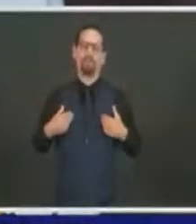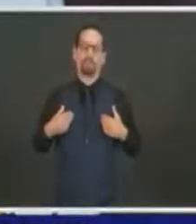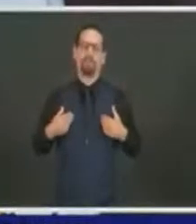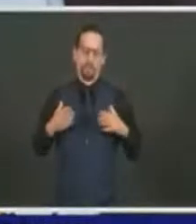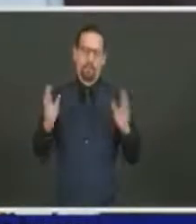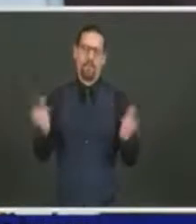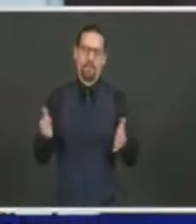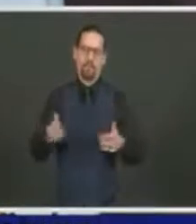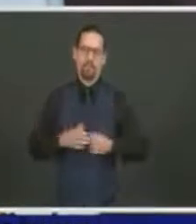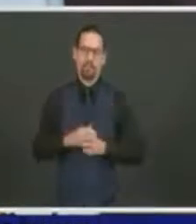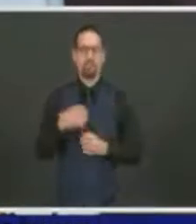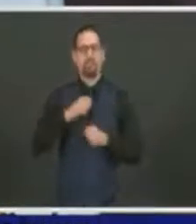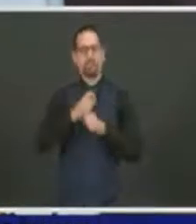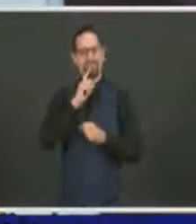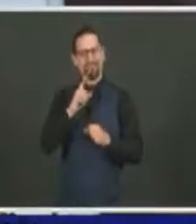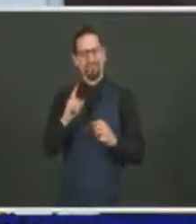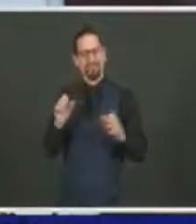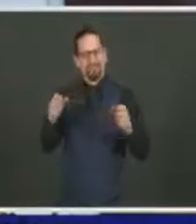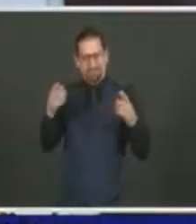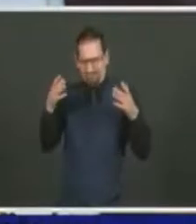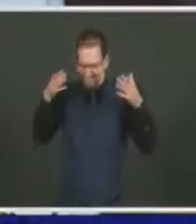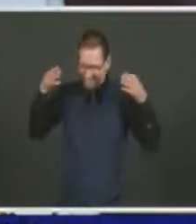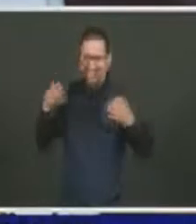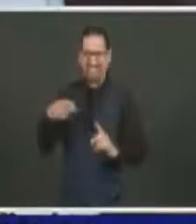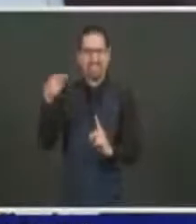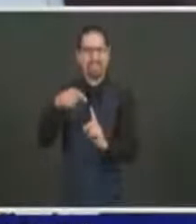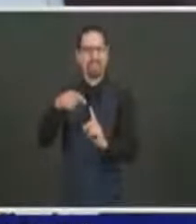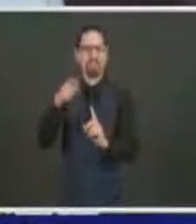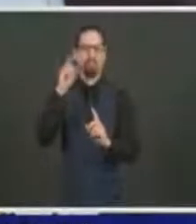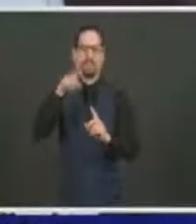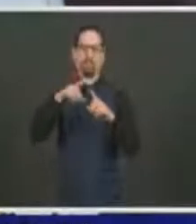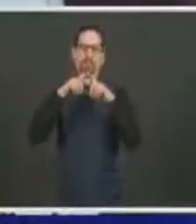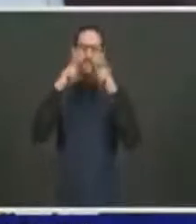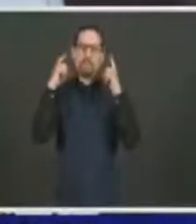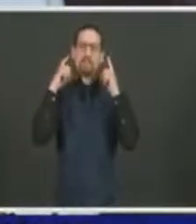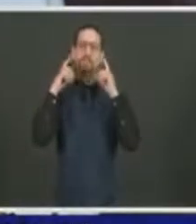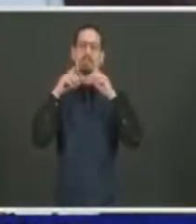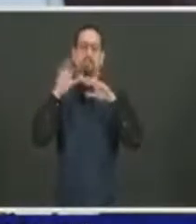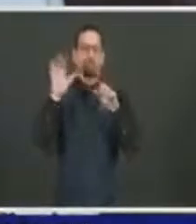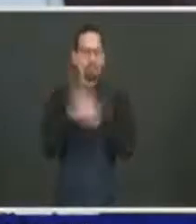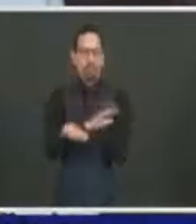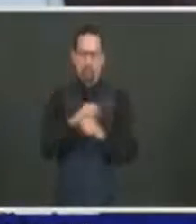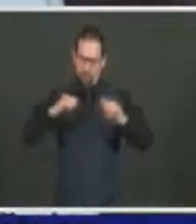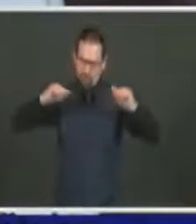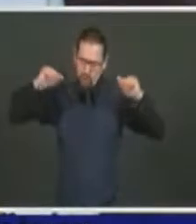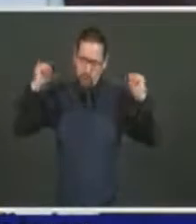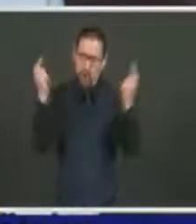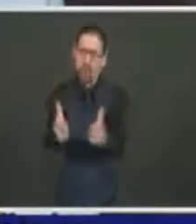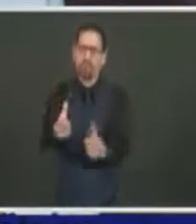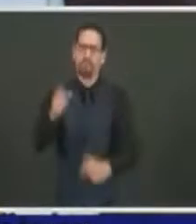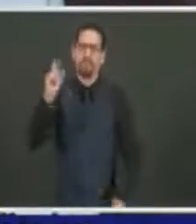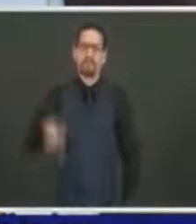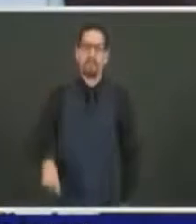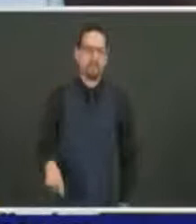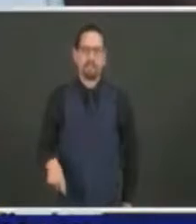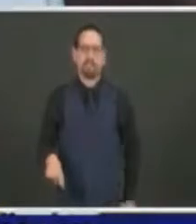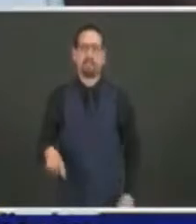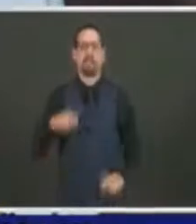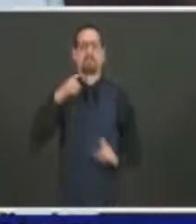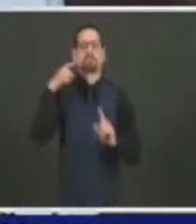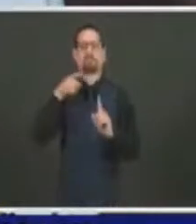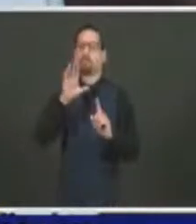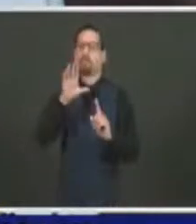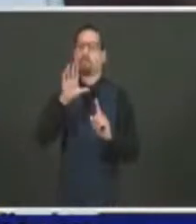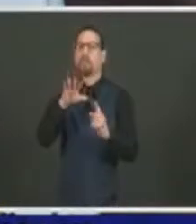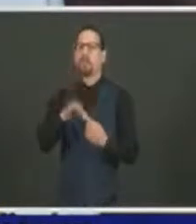to focus on having those coverings in place for everyone, especially people in their 20s